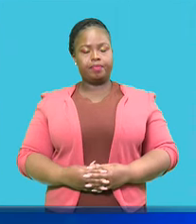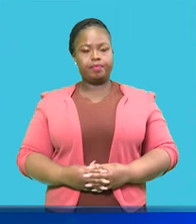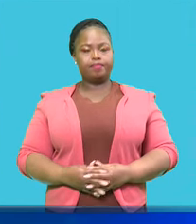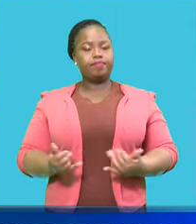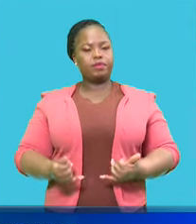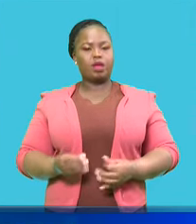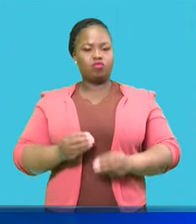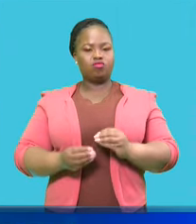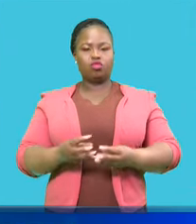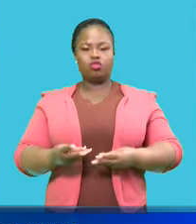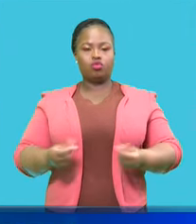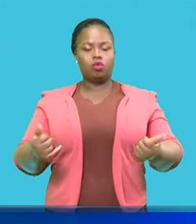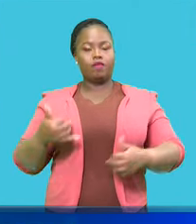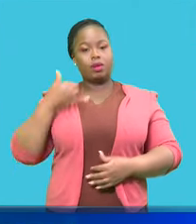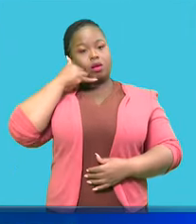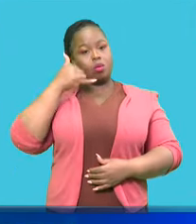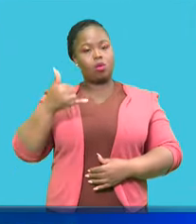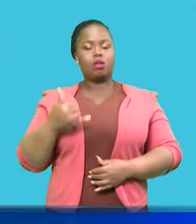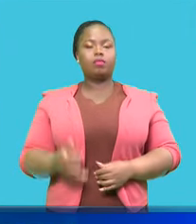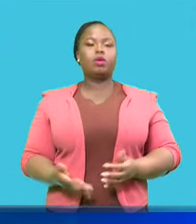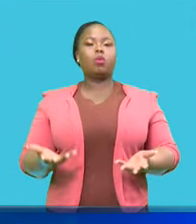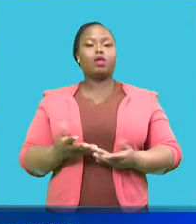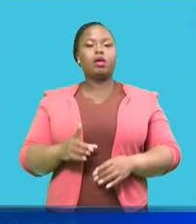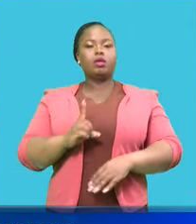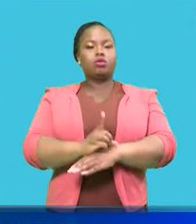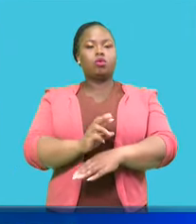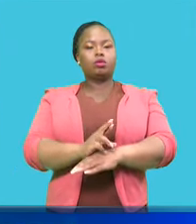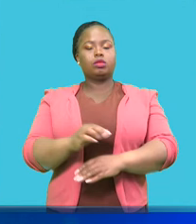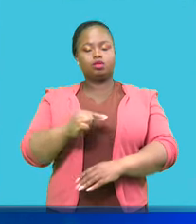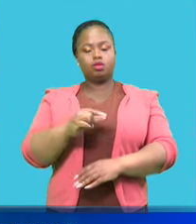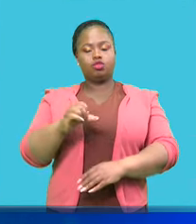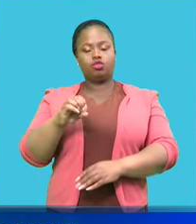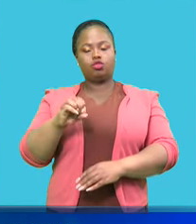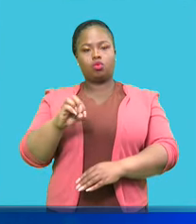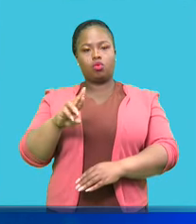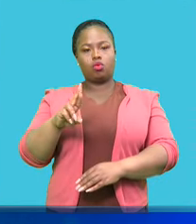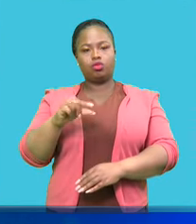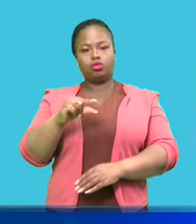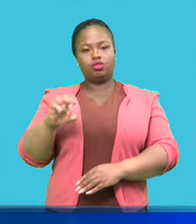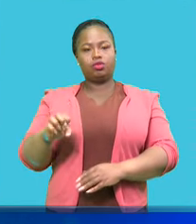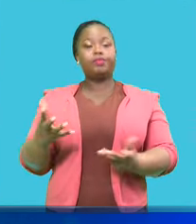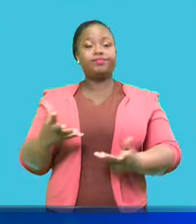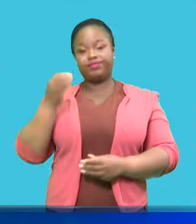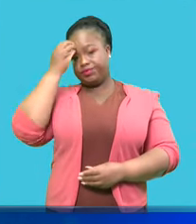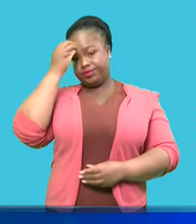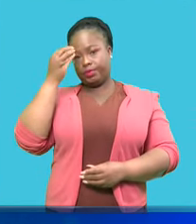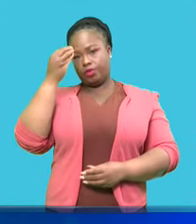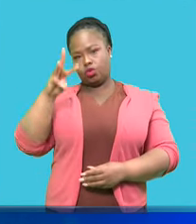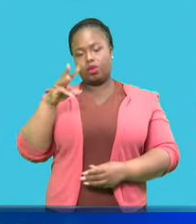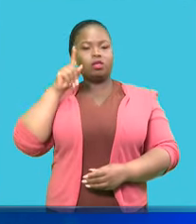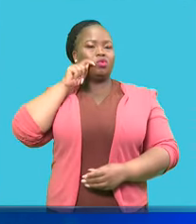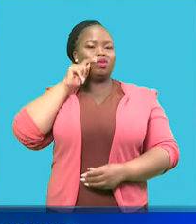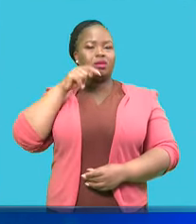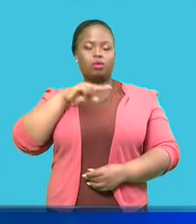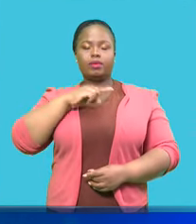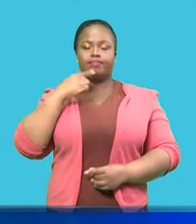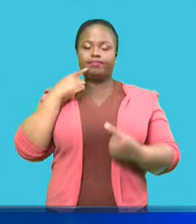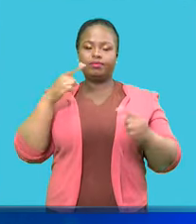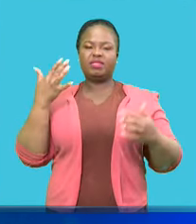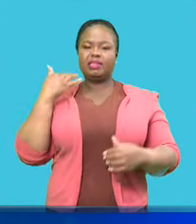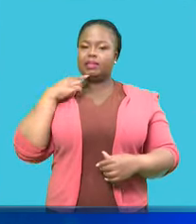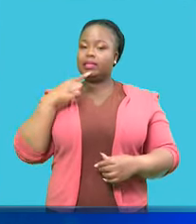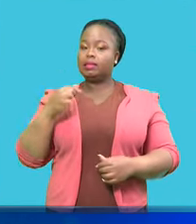Ilungisiwe ingxaki yeminxeba kwisibhedlele saseDr. George Mukhari eTshwane. Oko kuphuma kwisebe lezempilo laseGauteng lisithi iminxeba